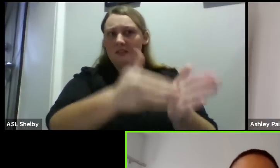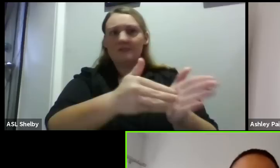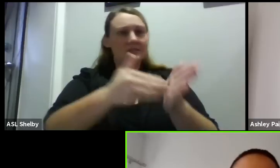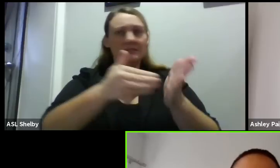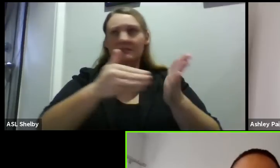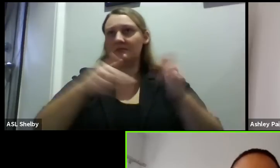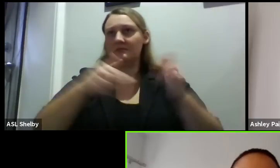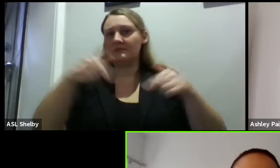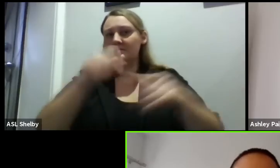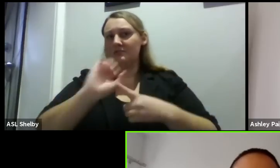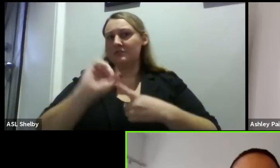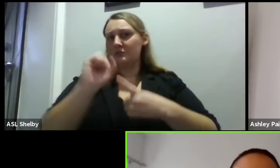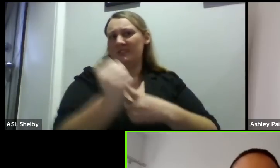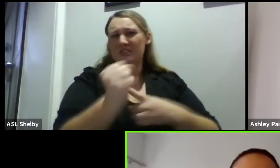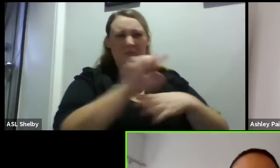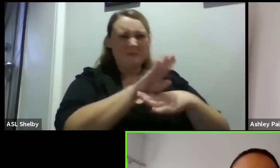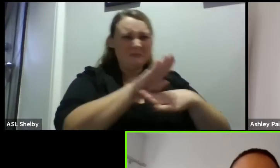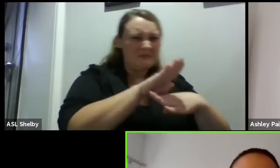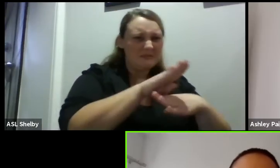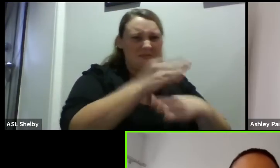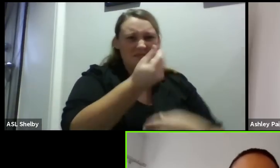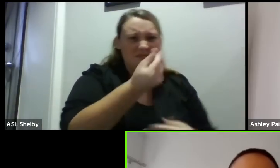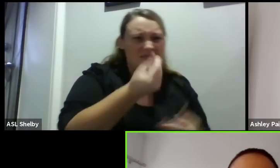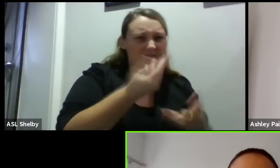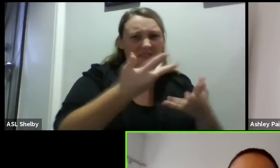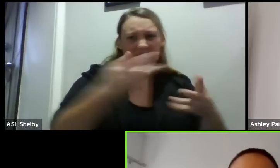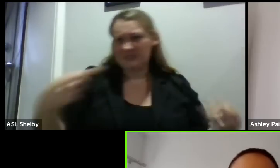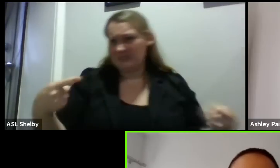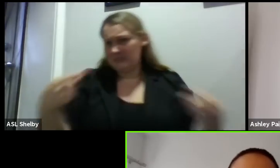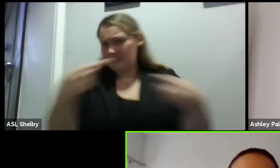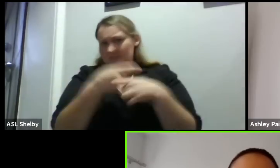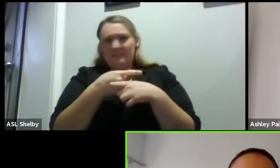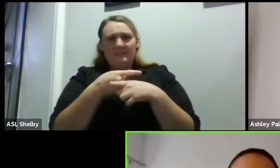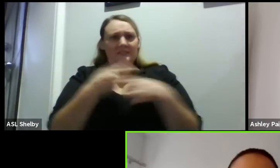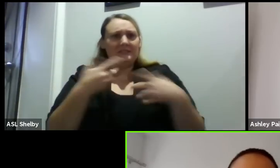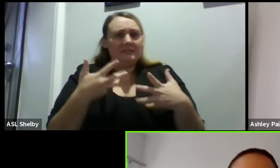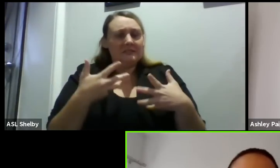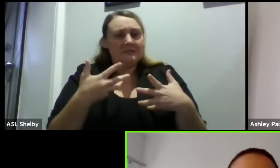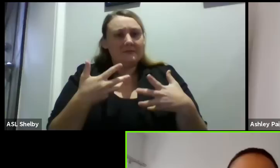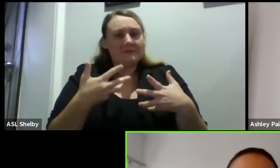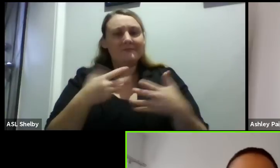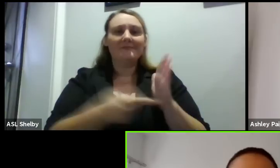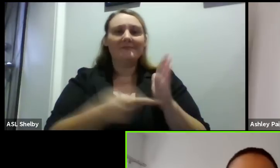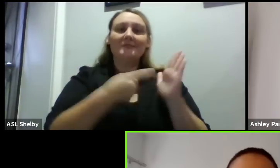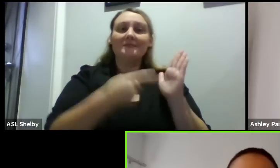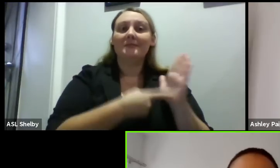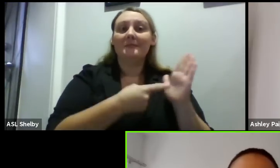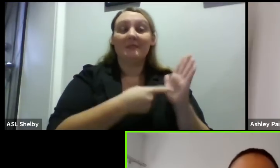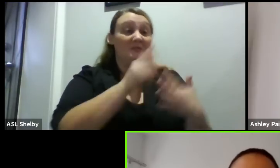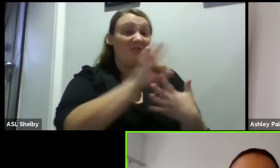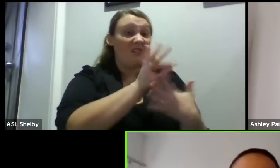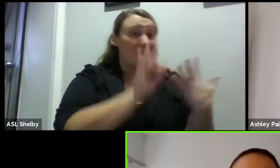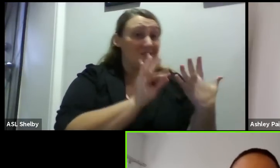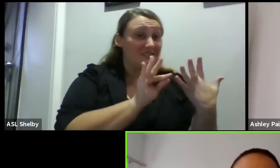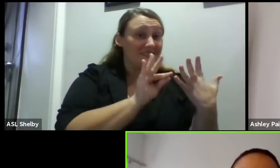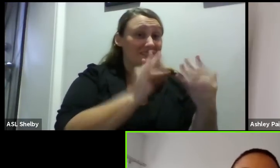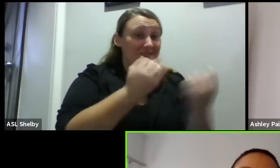Choice and survival may seem like they are at opposite ends of the ethics of sex work, but they are not.